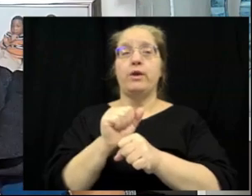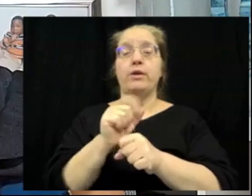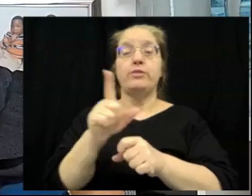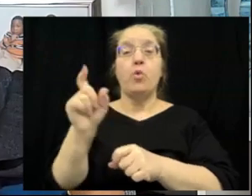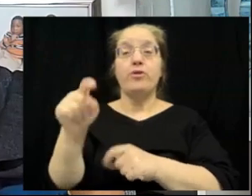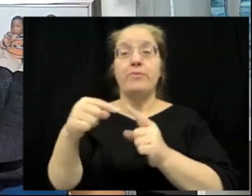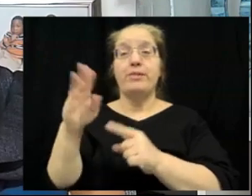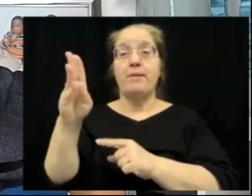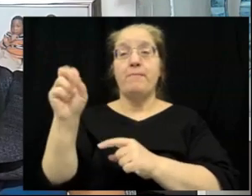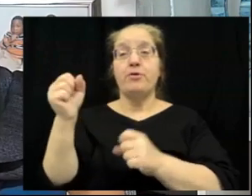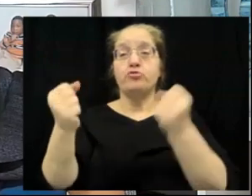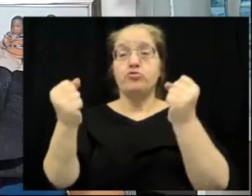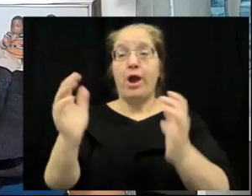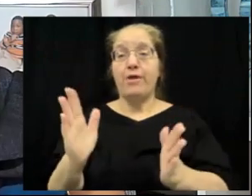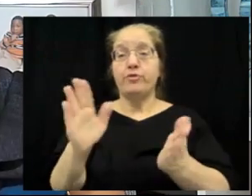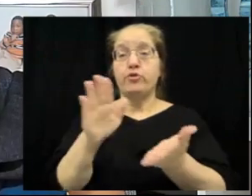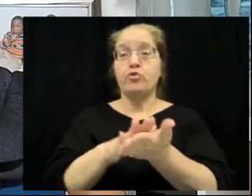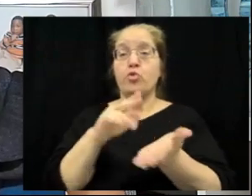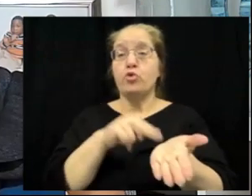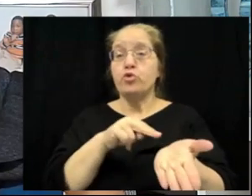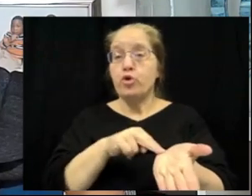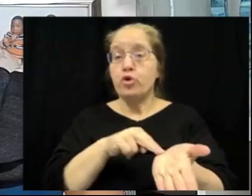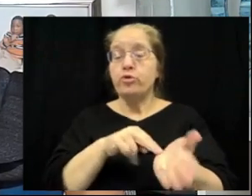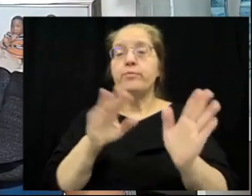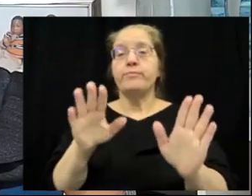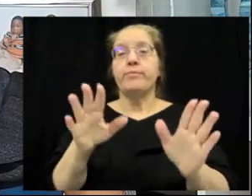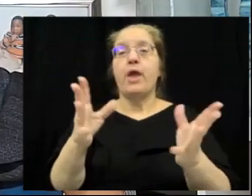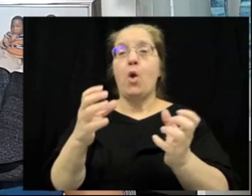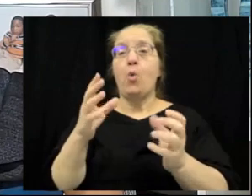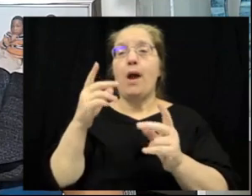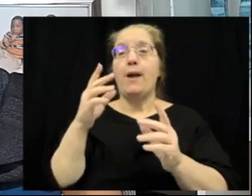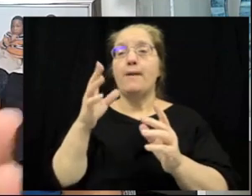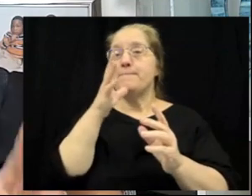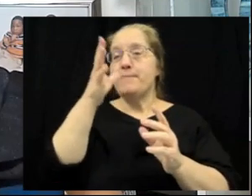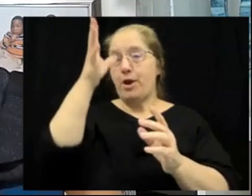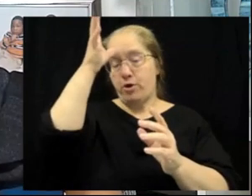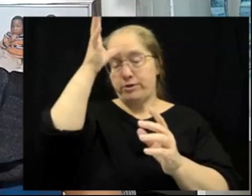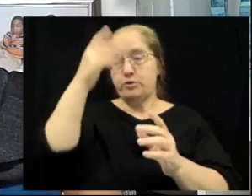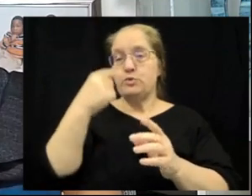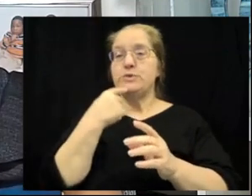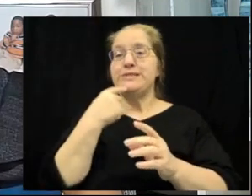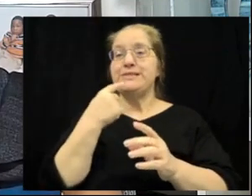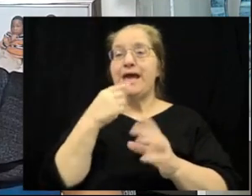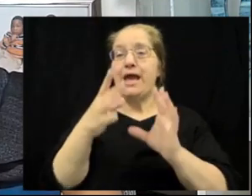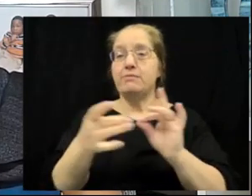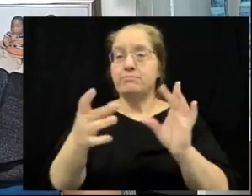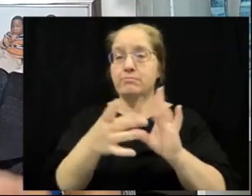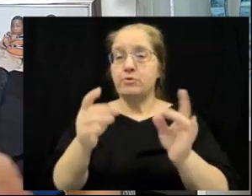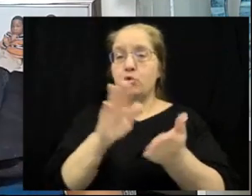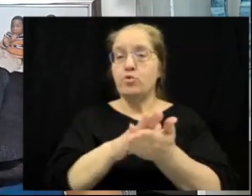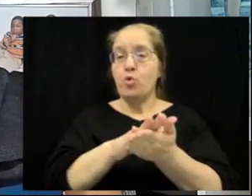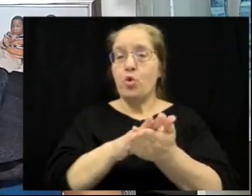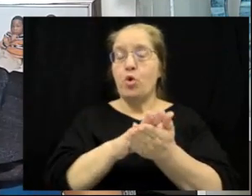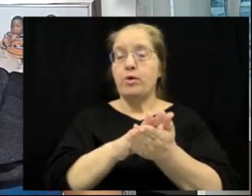driver, the school nurse, here's what I would like parents to consider saying to a school official, is simply